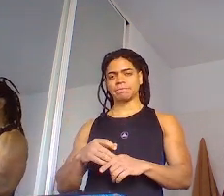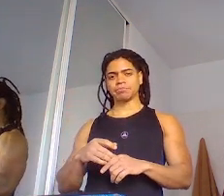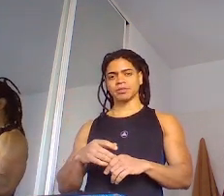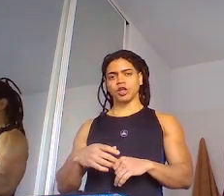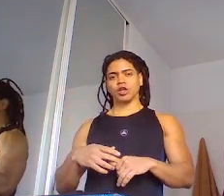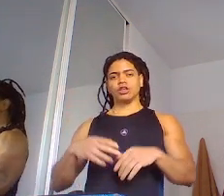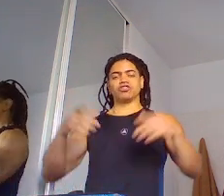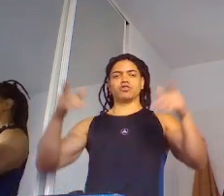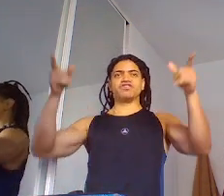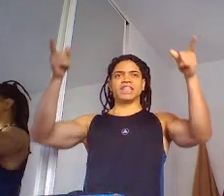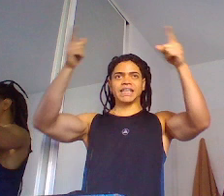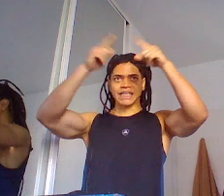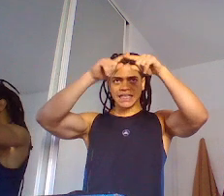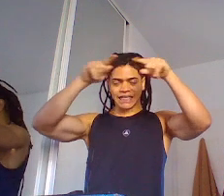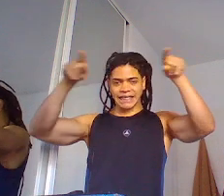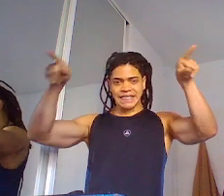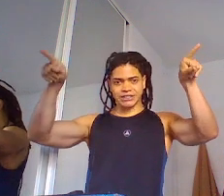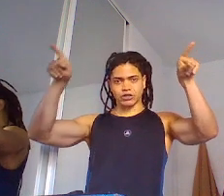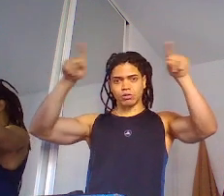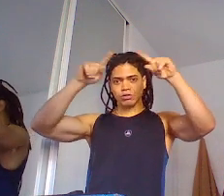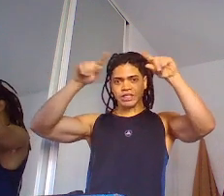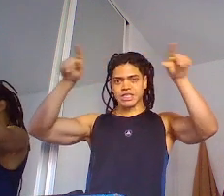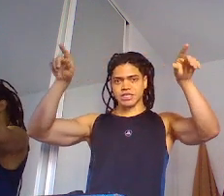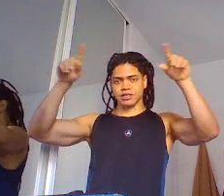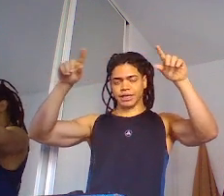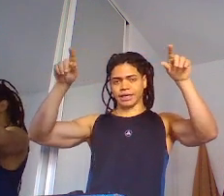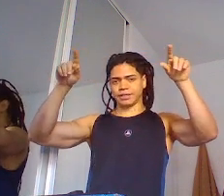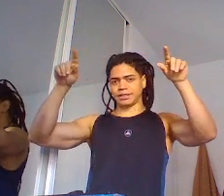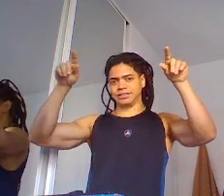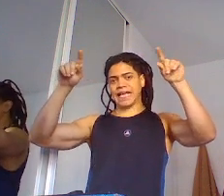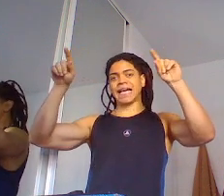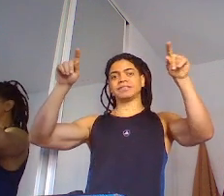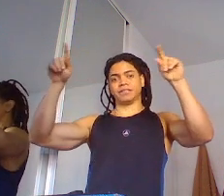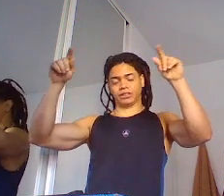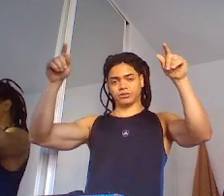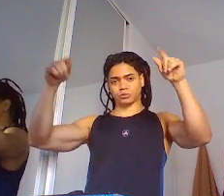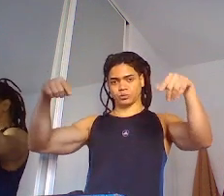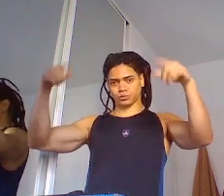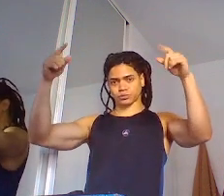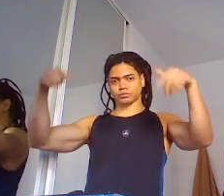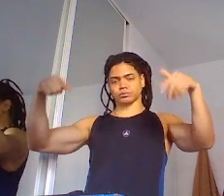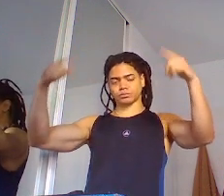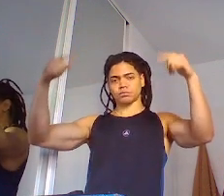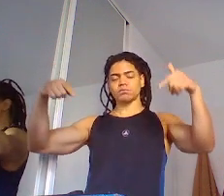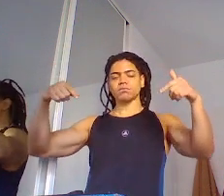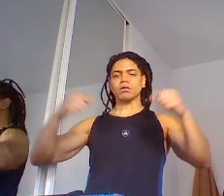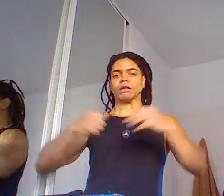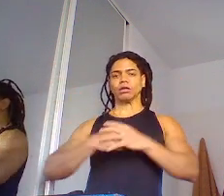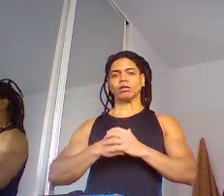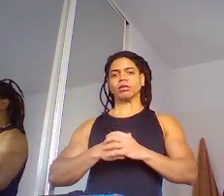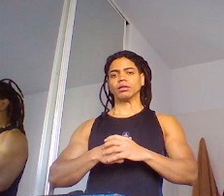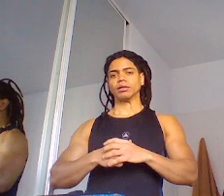formula, so generally lists all the assets